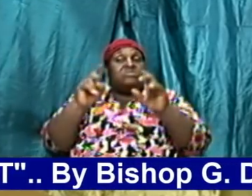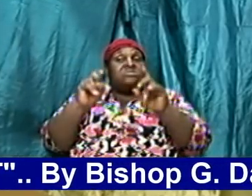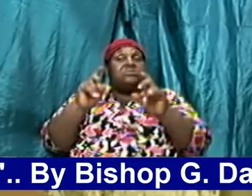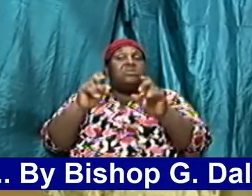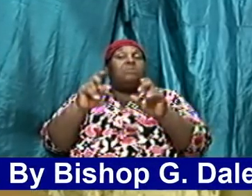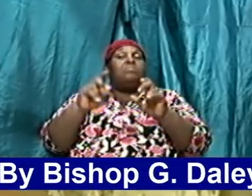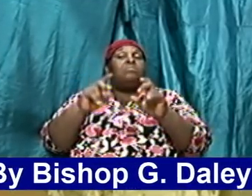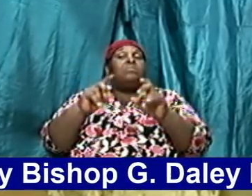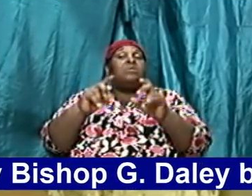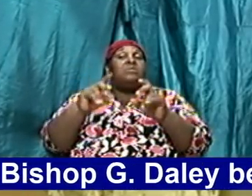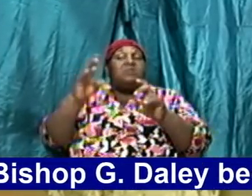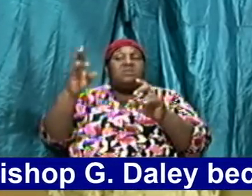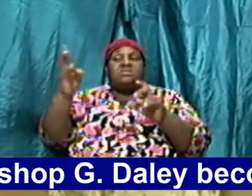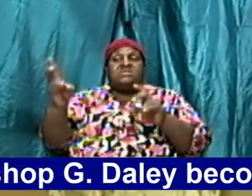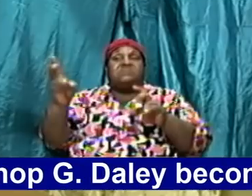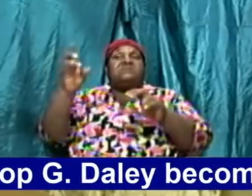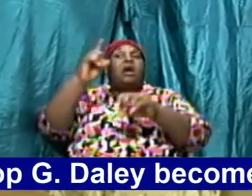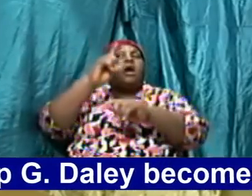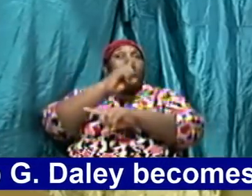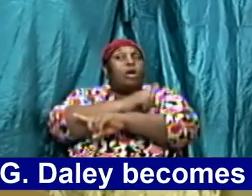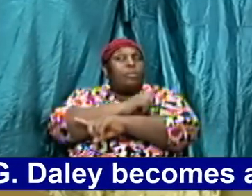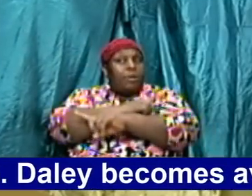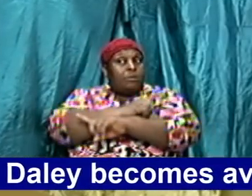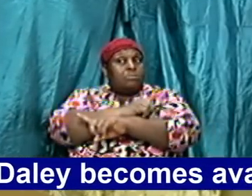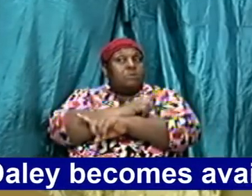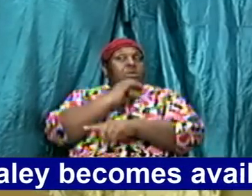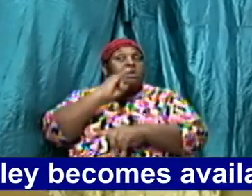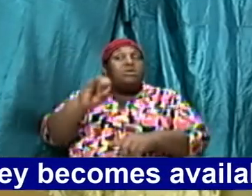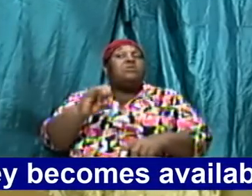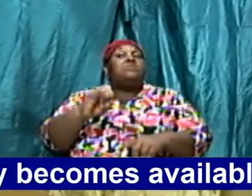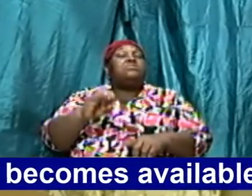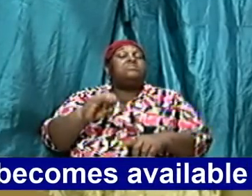Is that moral law or a ceremonial law?